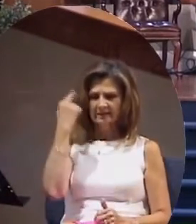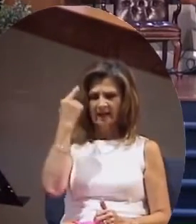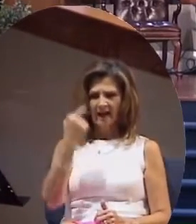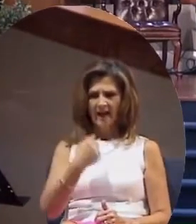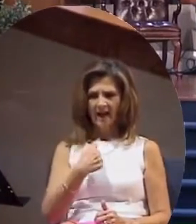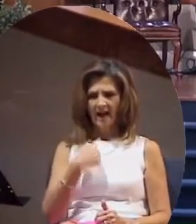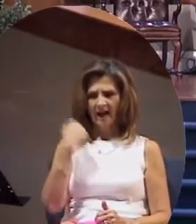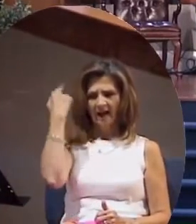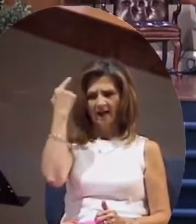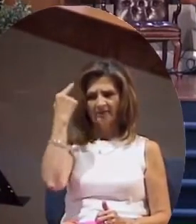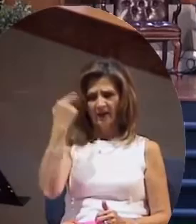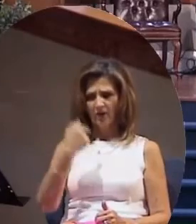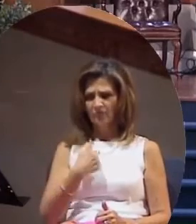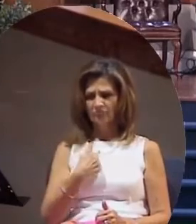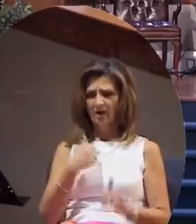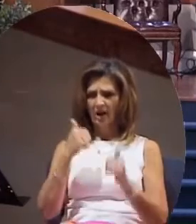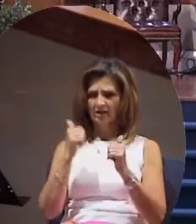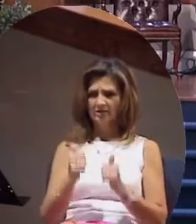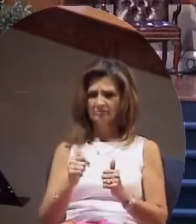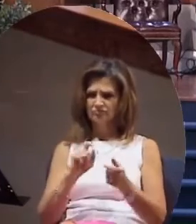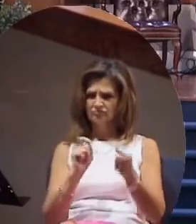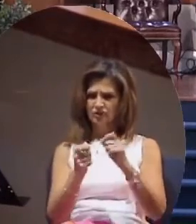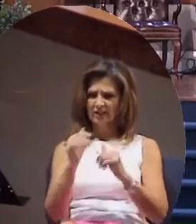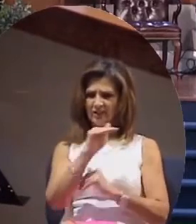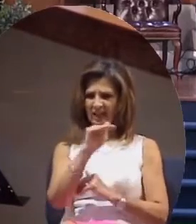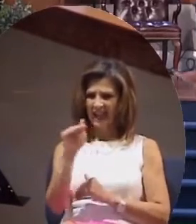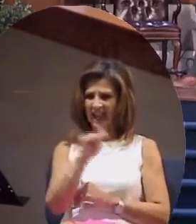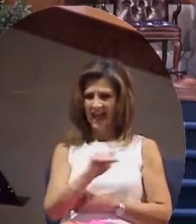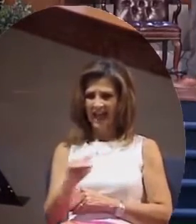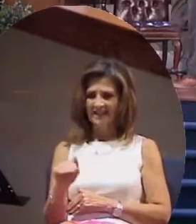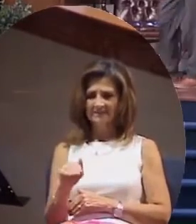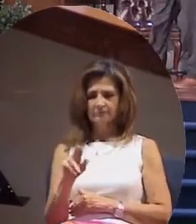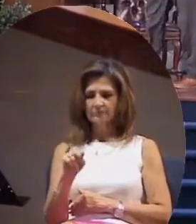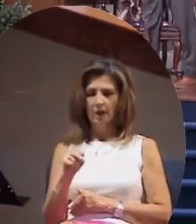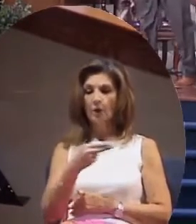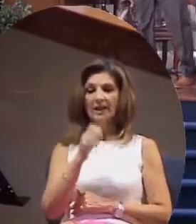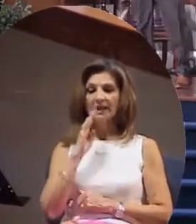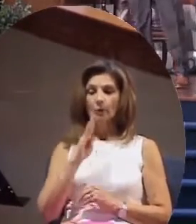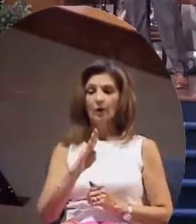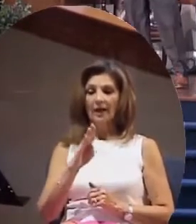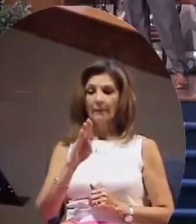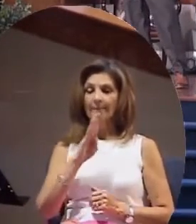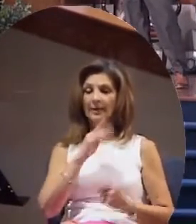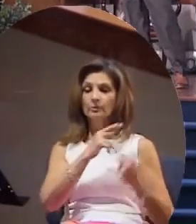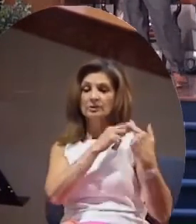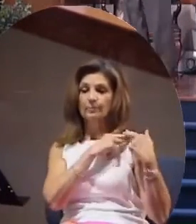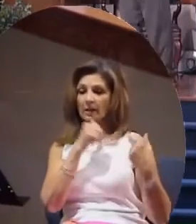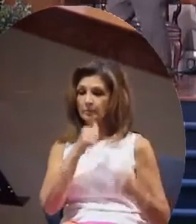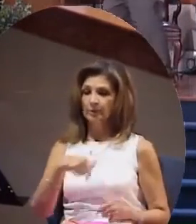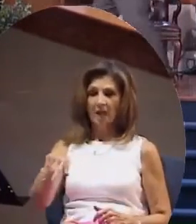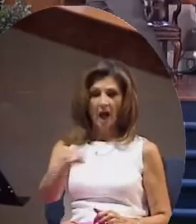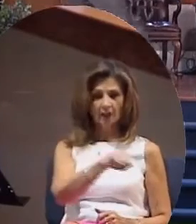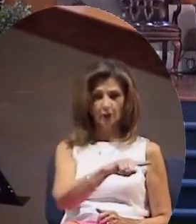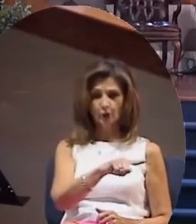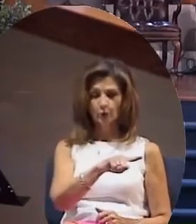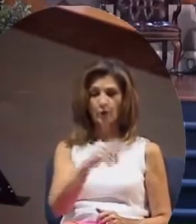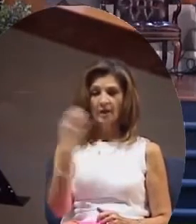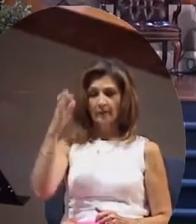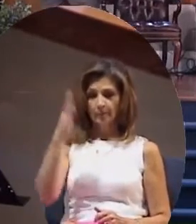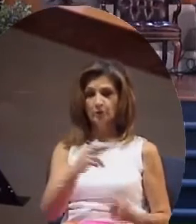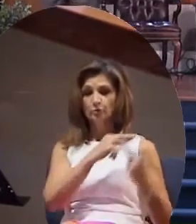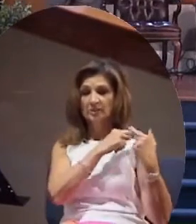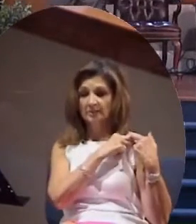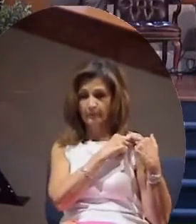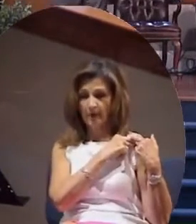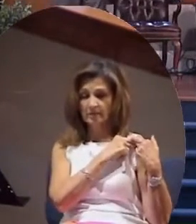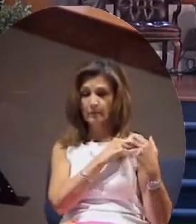that. Well, the only thing wrong with that is you're wrong. The past, he's going to give an account, not you. Yes. He's going to give an account for